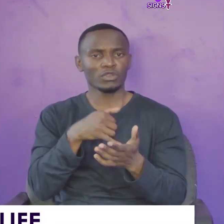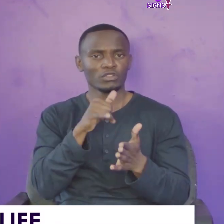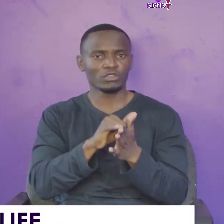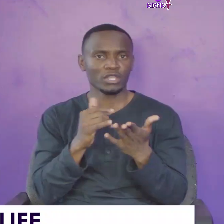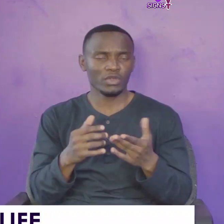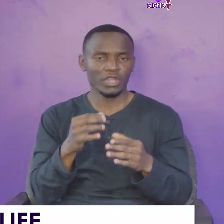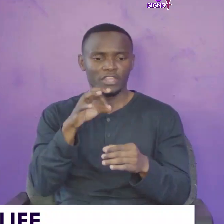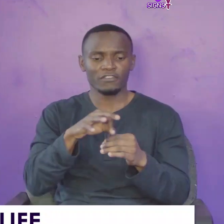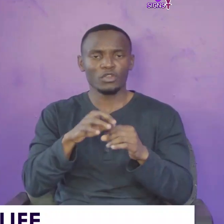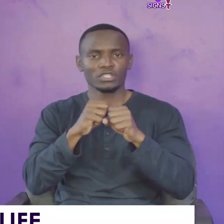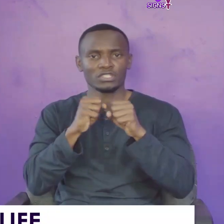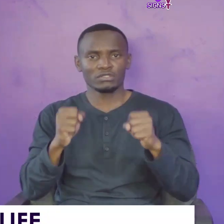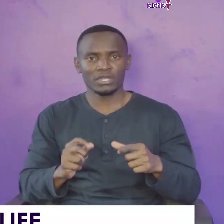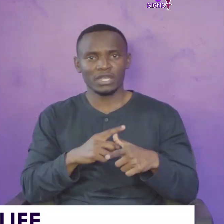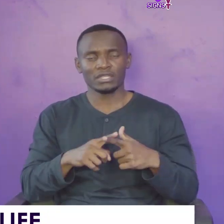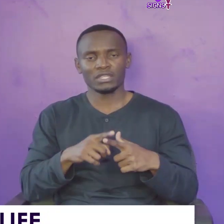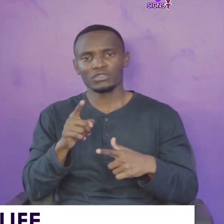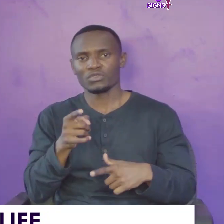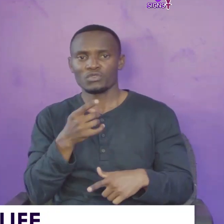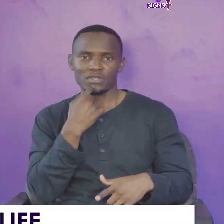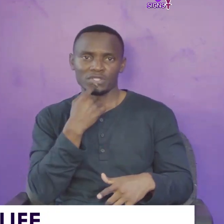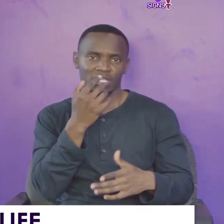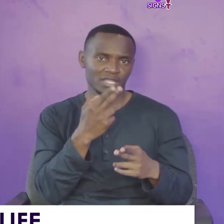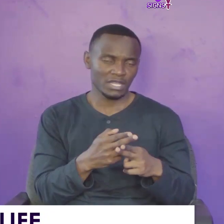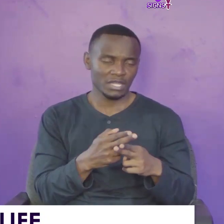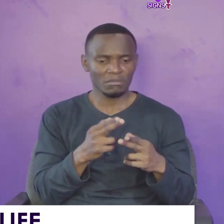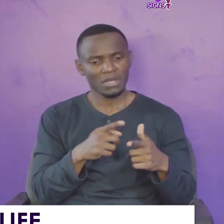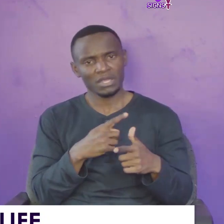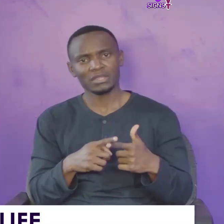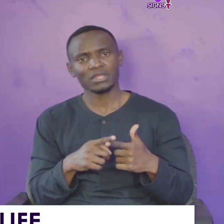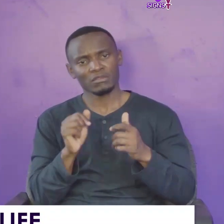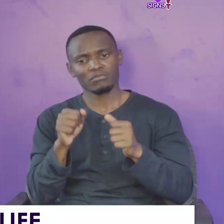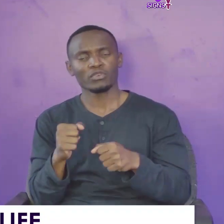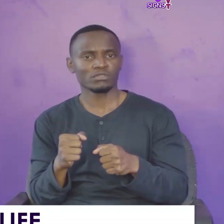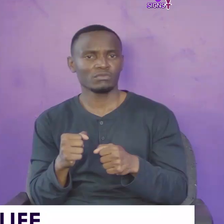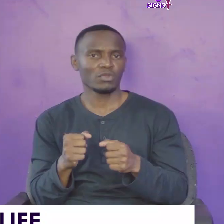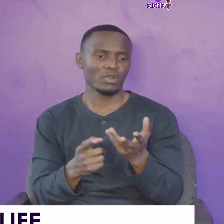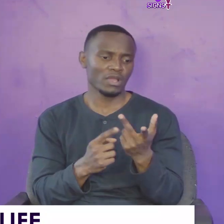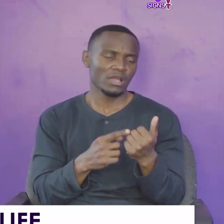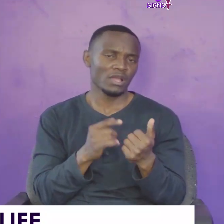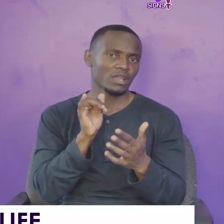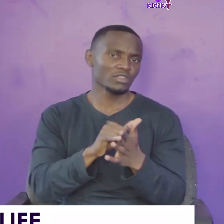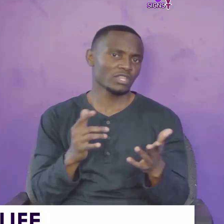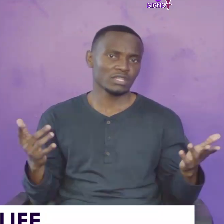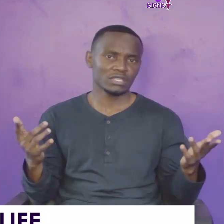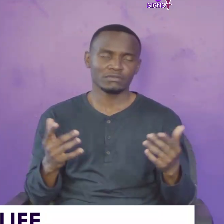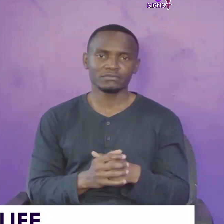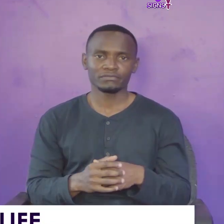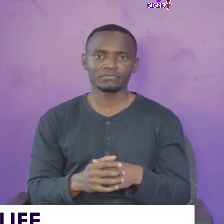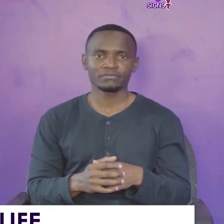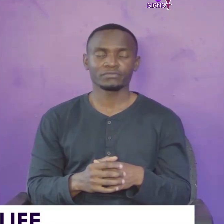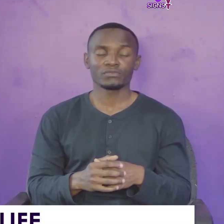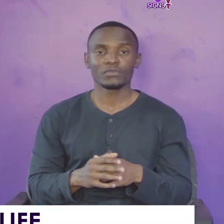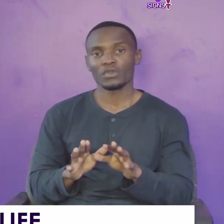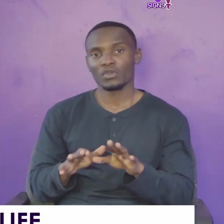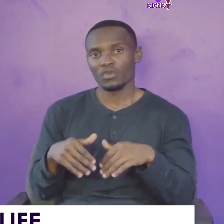you just pick the name of the person you wish to vote for, and that goes is Good counted as a ideas. vote. Yeah. So that it is counted as a vote. Or